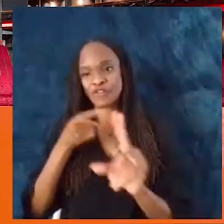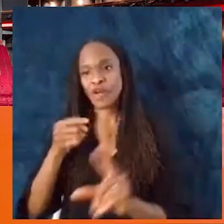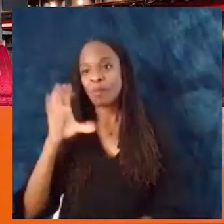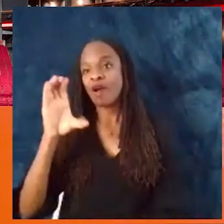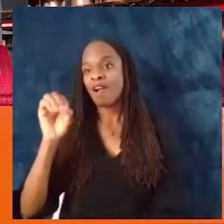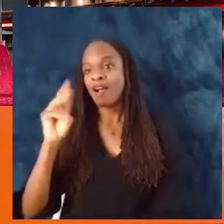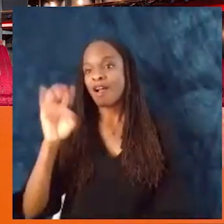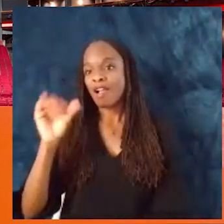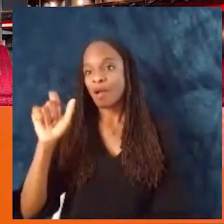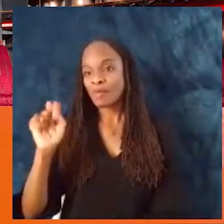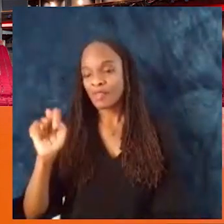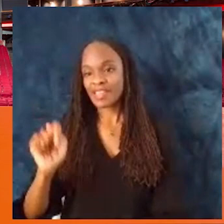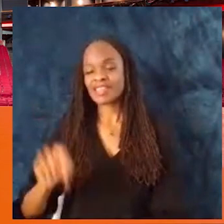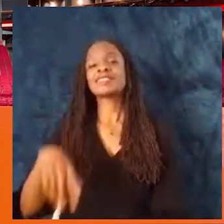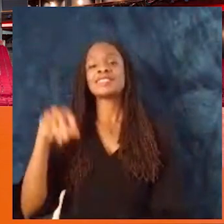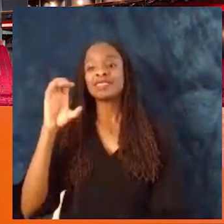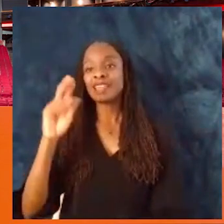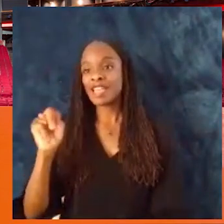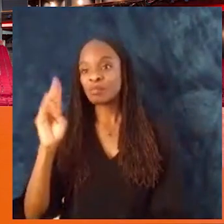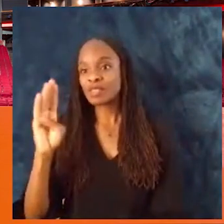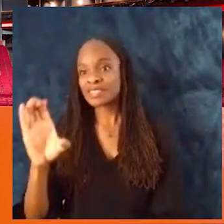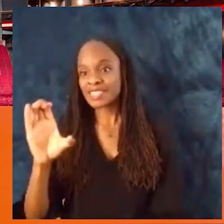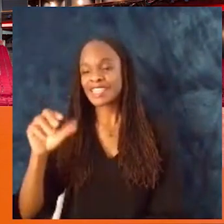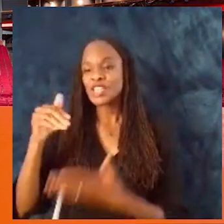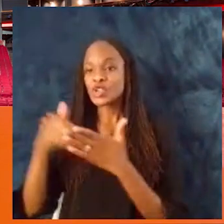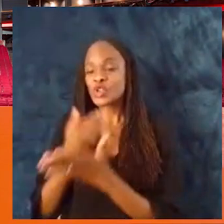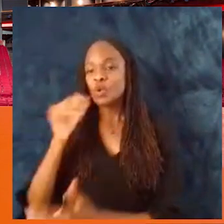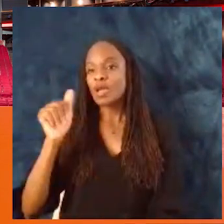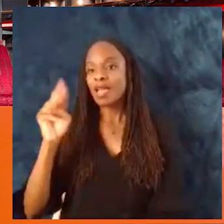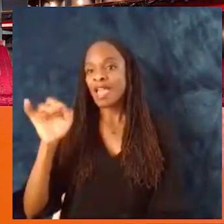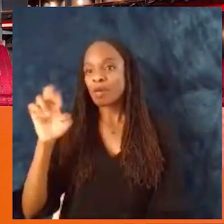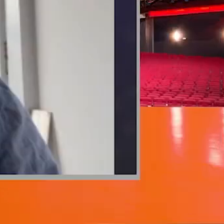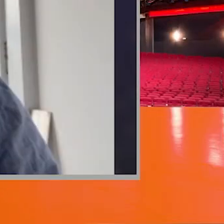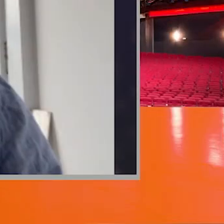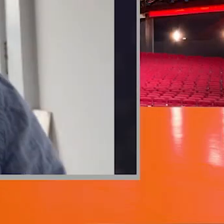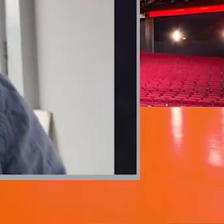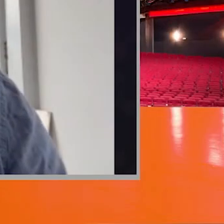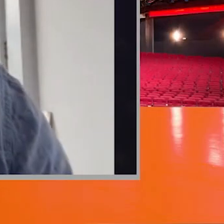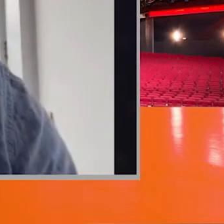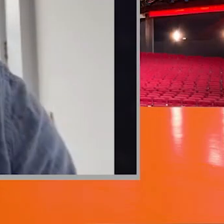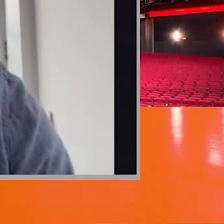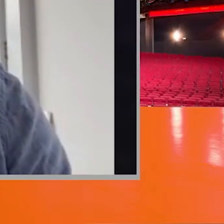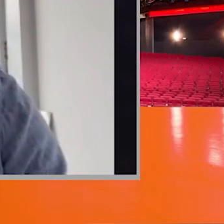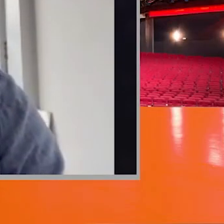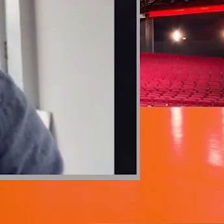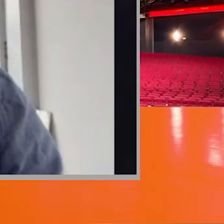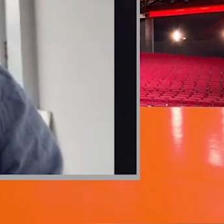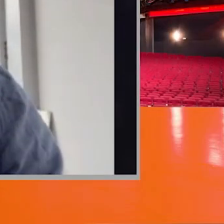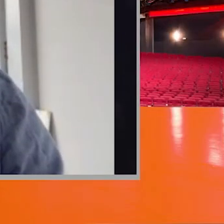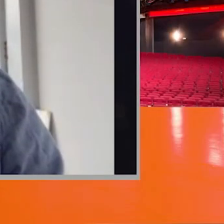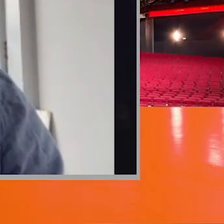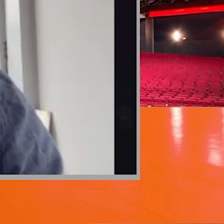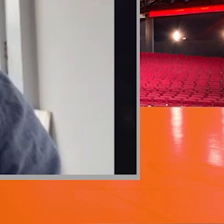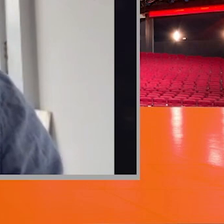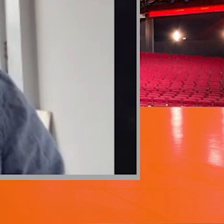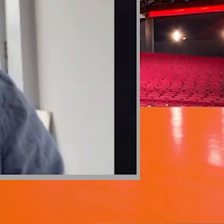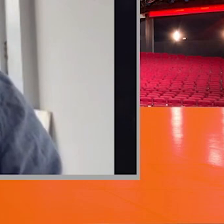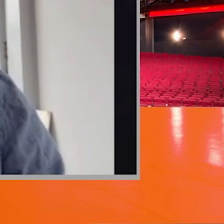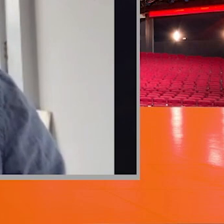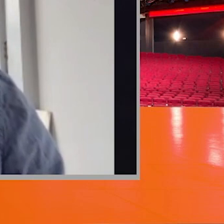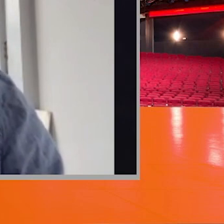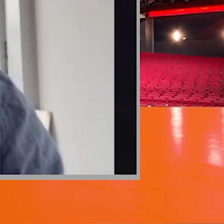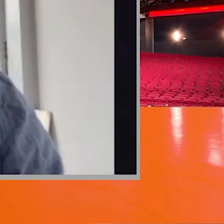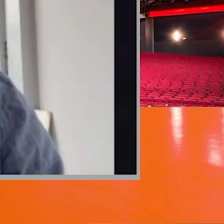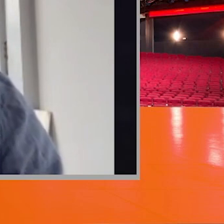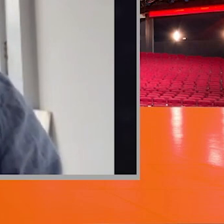NBC Universal's New Amsterdam. Please welcome Matthew Jeffers. Thanks so much, Nick. I am thrilled to